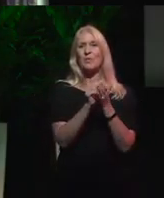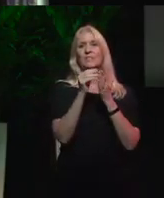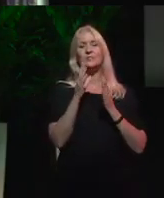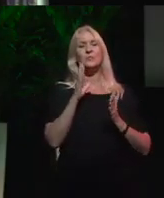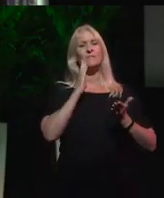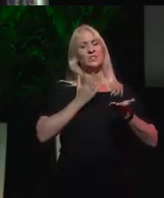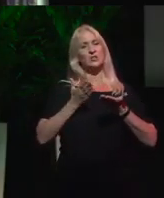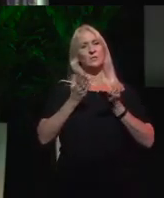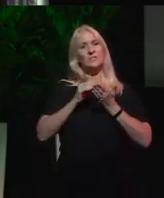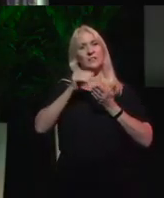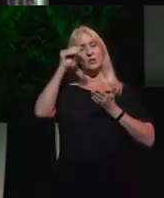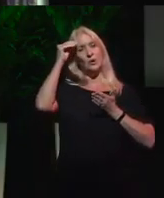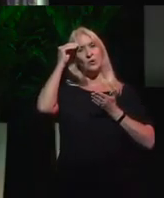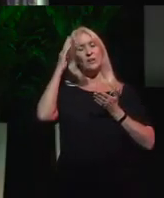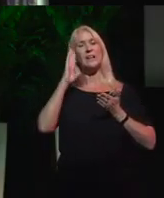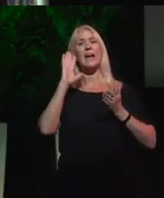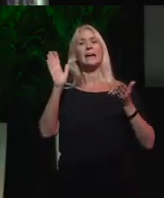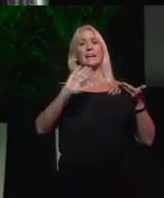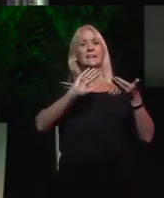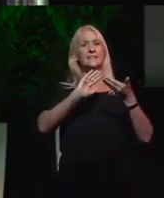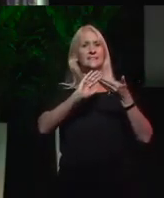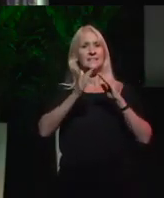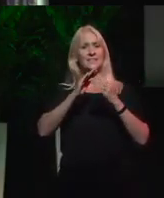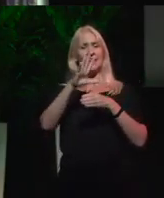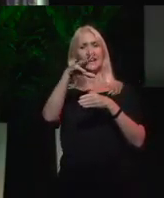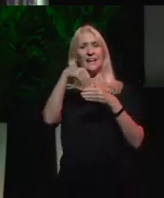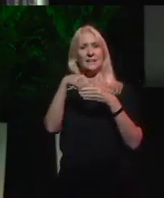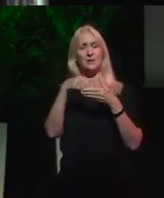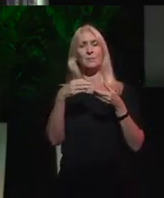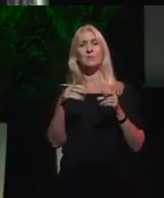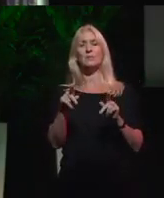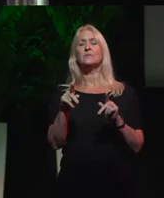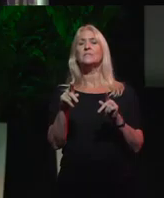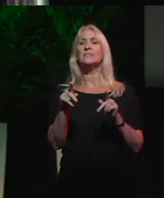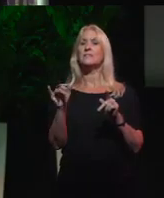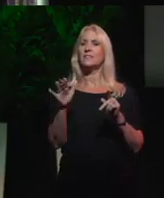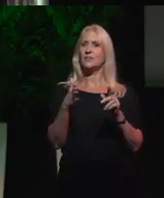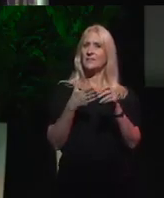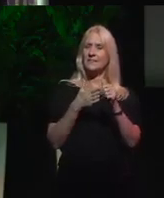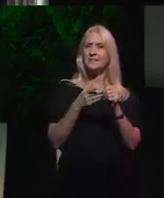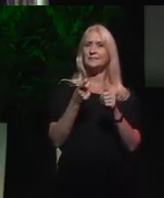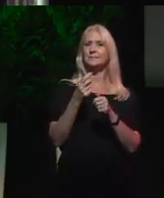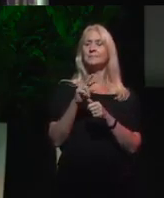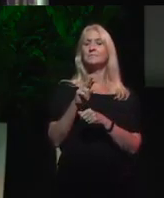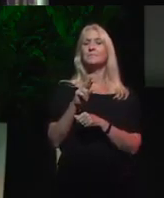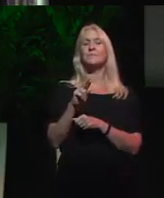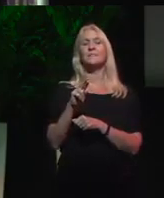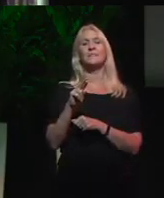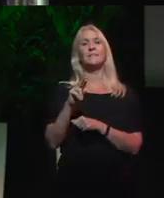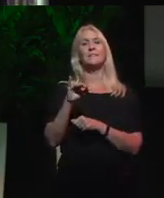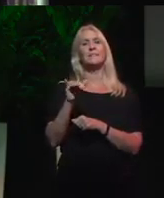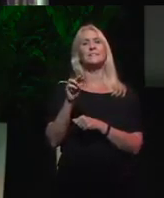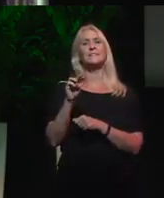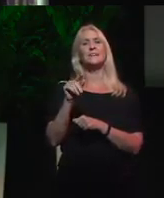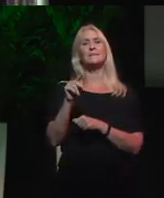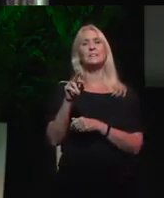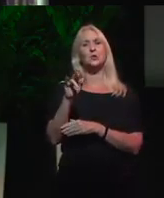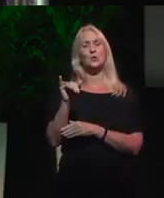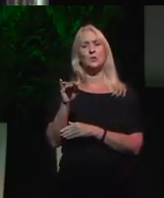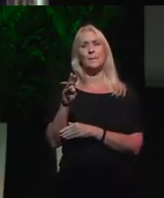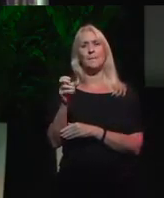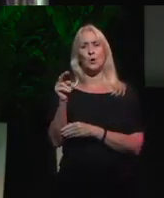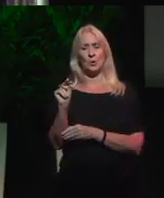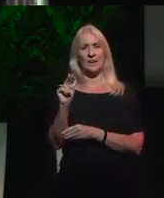learning and civic engagement opportunities, particularly through the leadership of Dr. Giamatoria Burton in the Center for